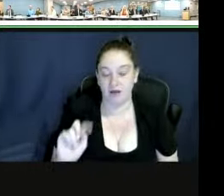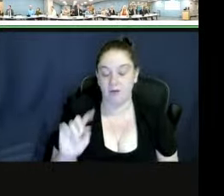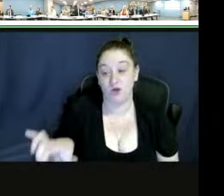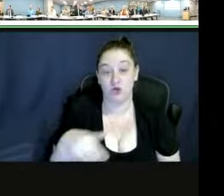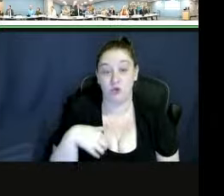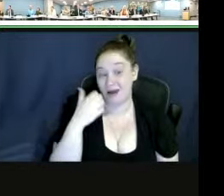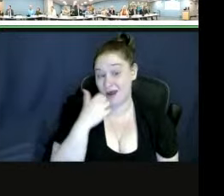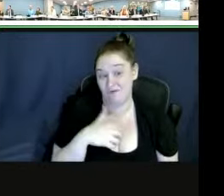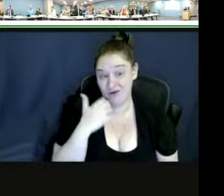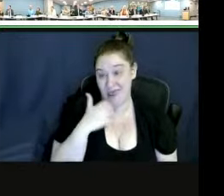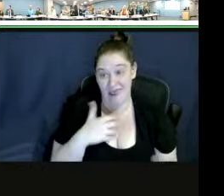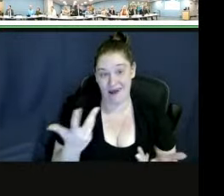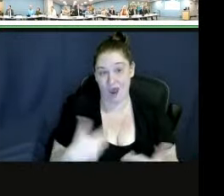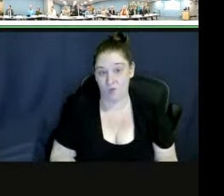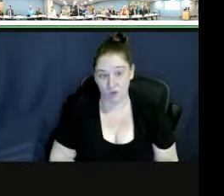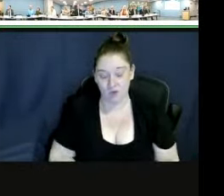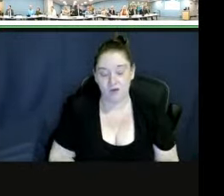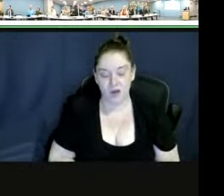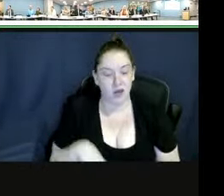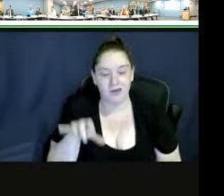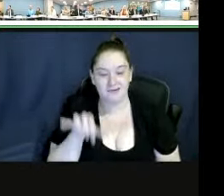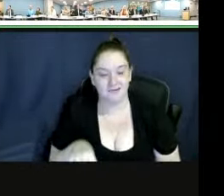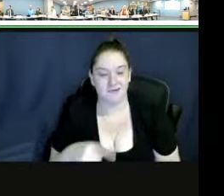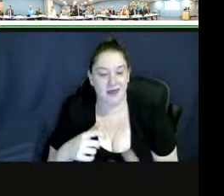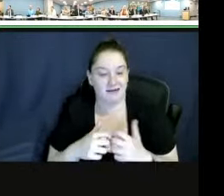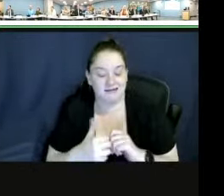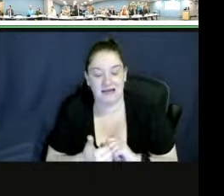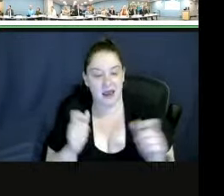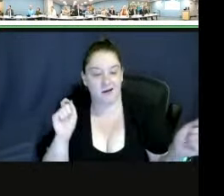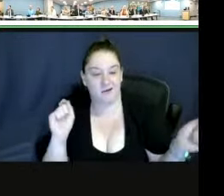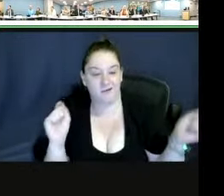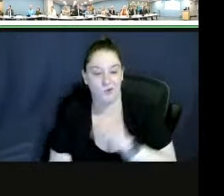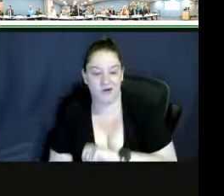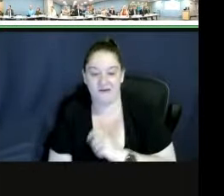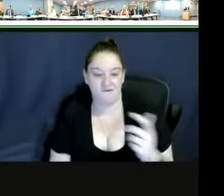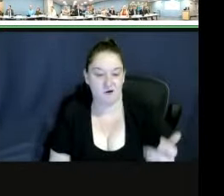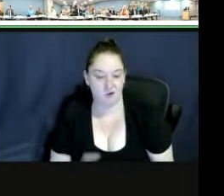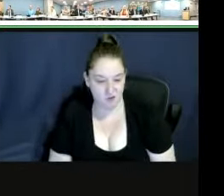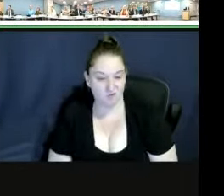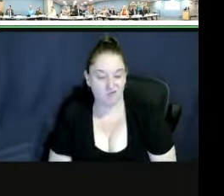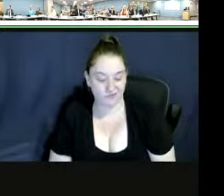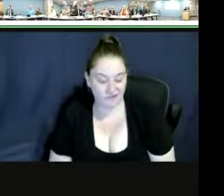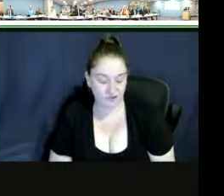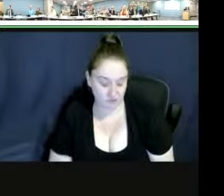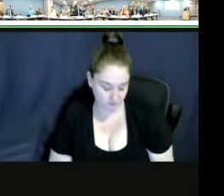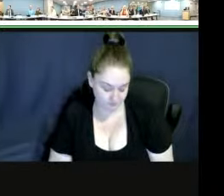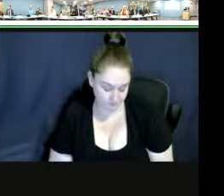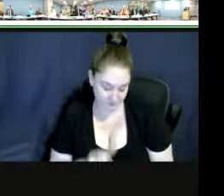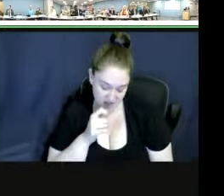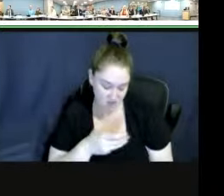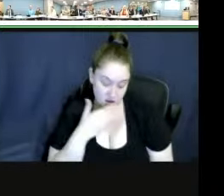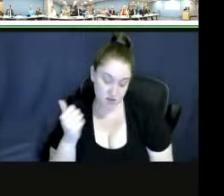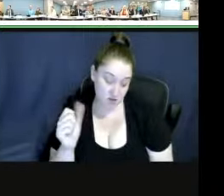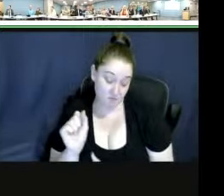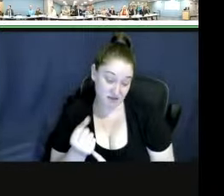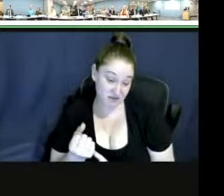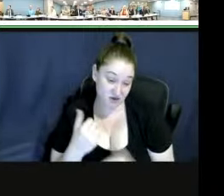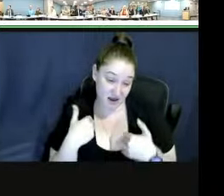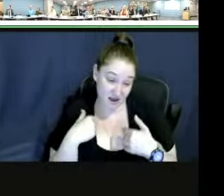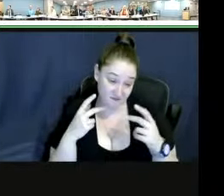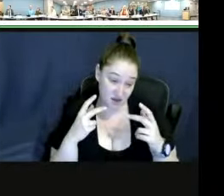day now. That's just how it's just evolved that way. That's not the best scenario. Having a 4-person ladder